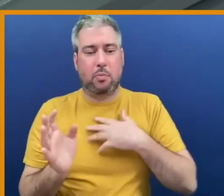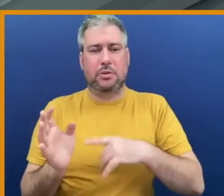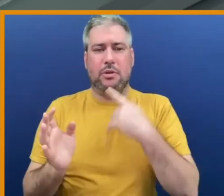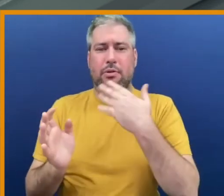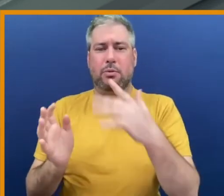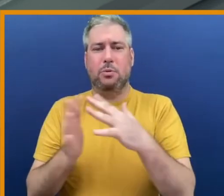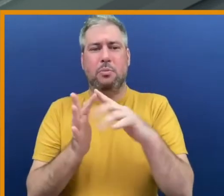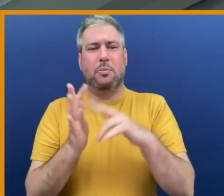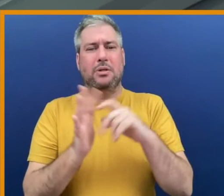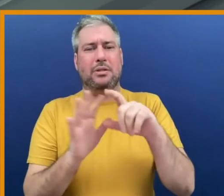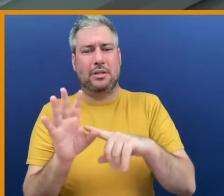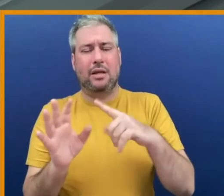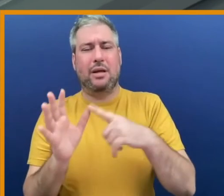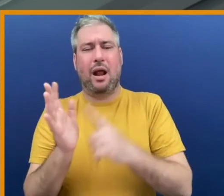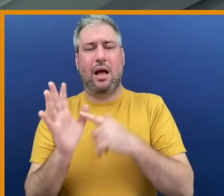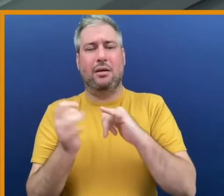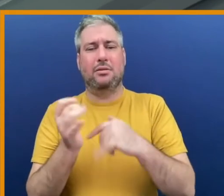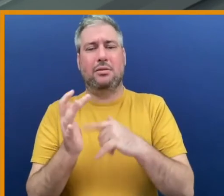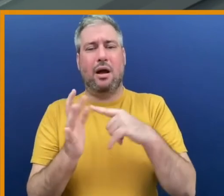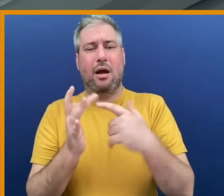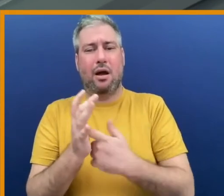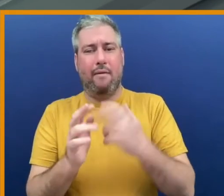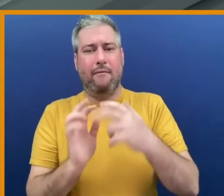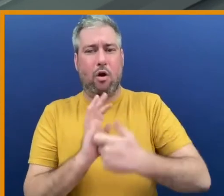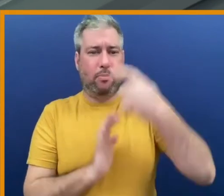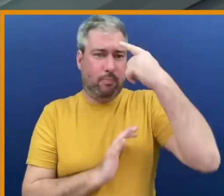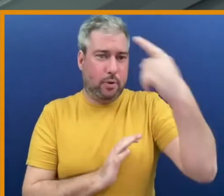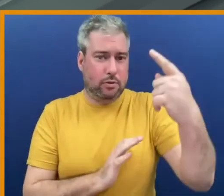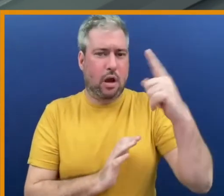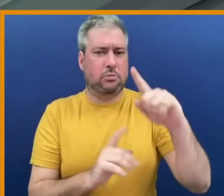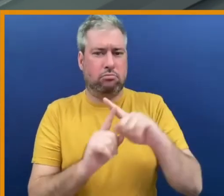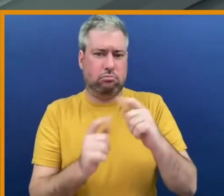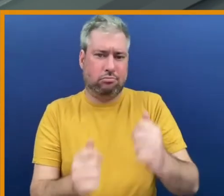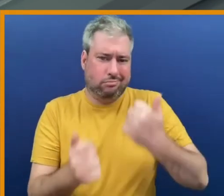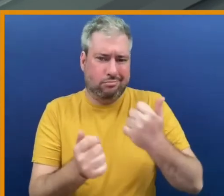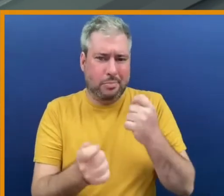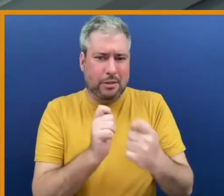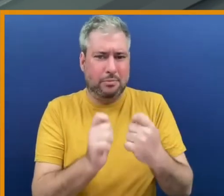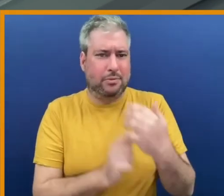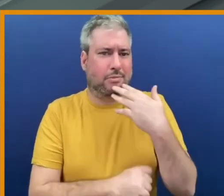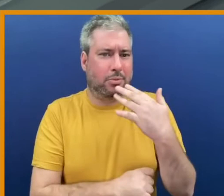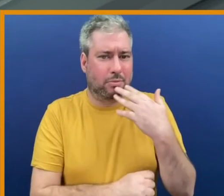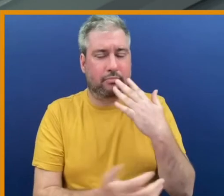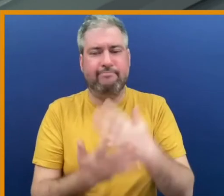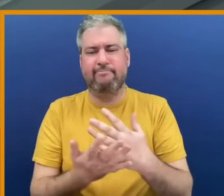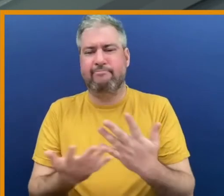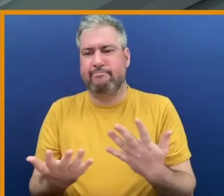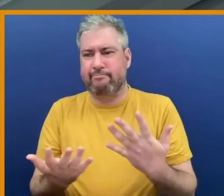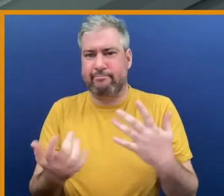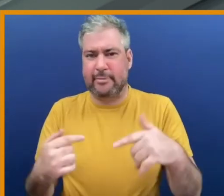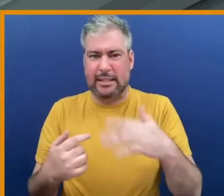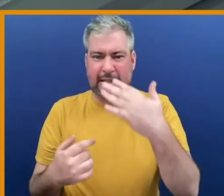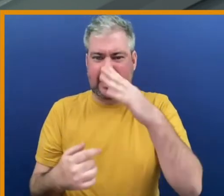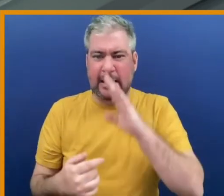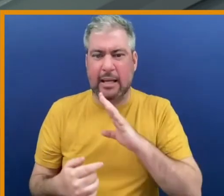amendment. It's really sad. It's a really sad reflection of our political society that we're having to bring a motion like this to